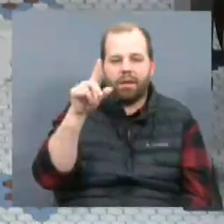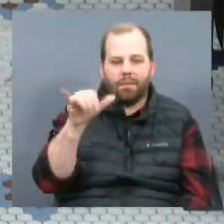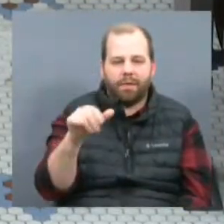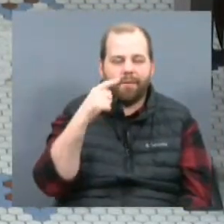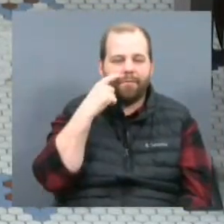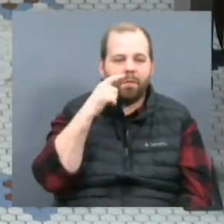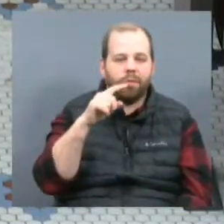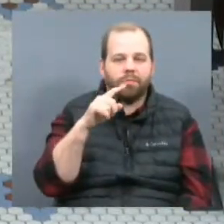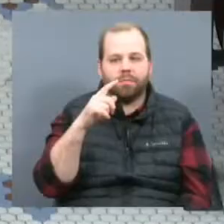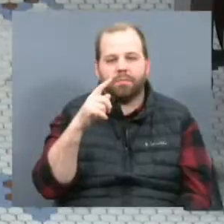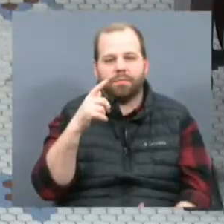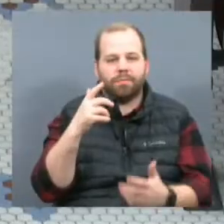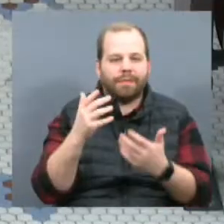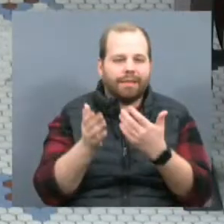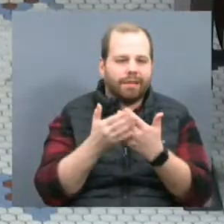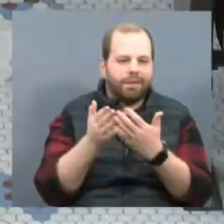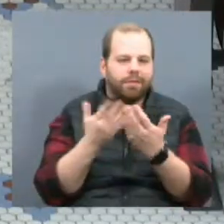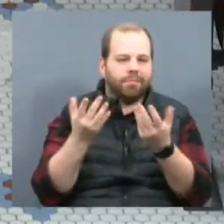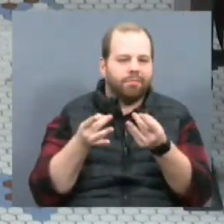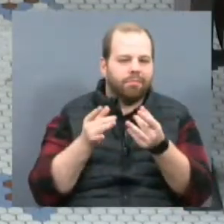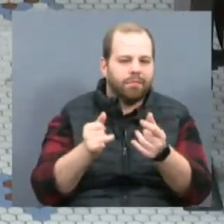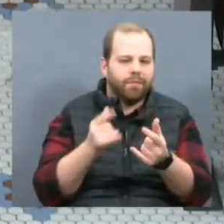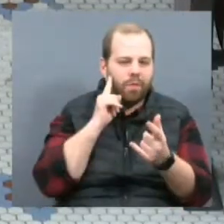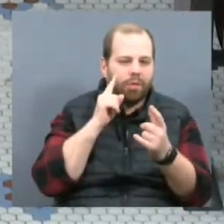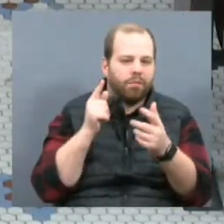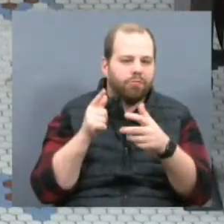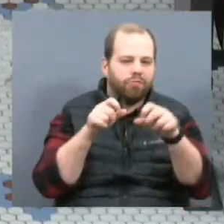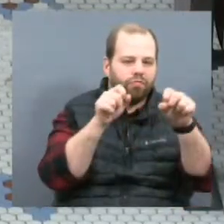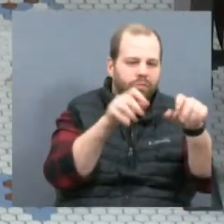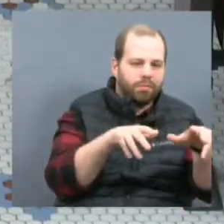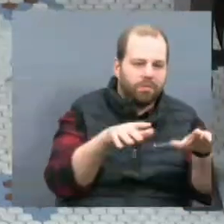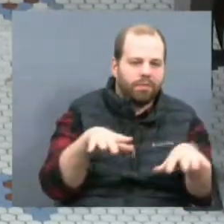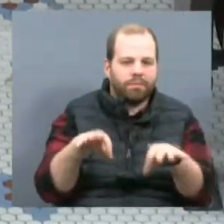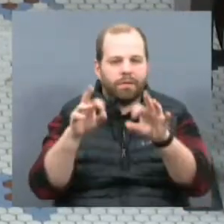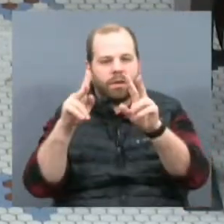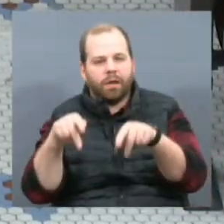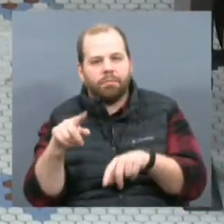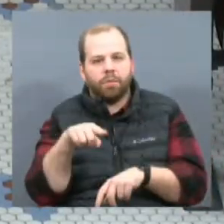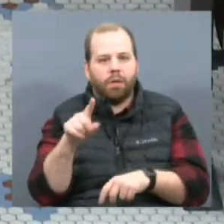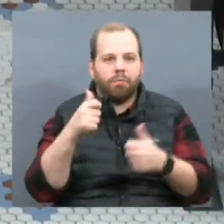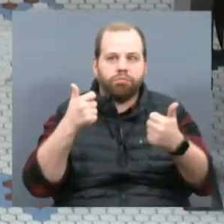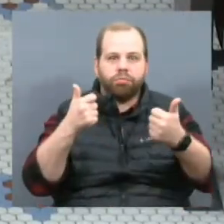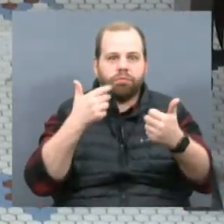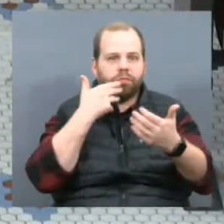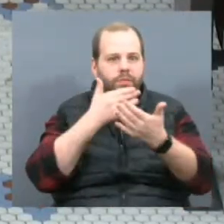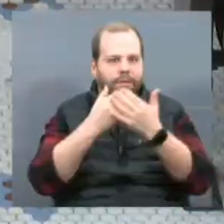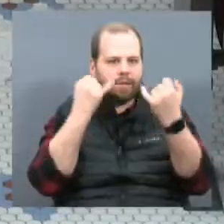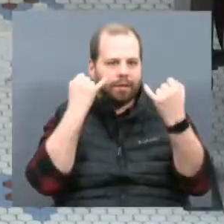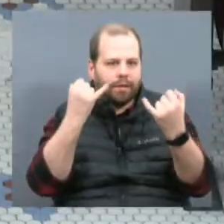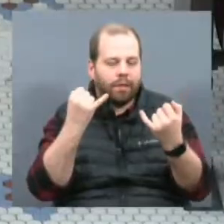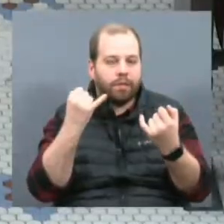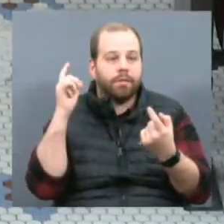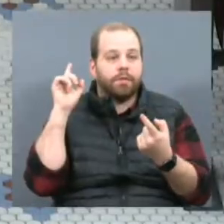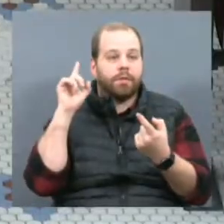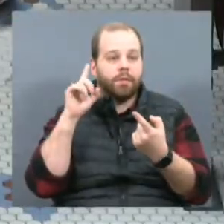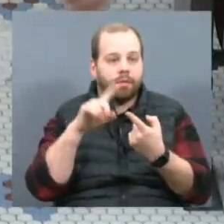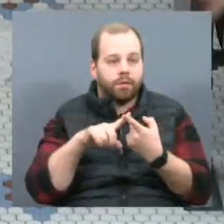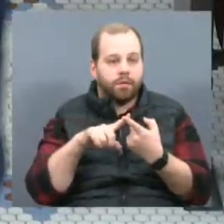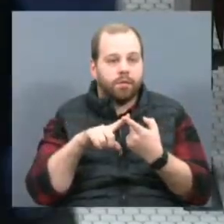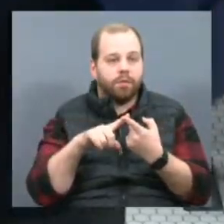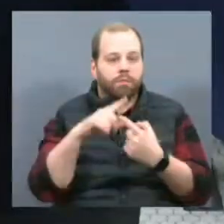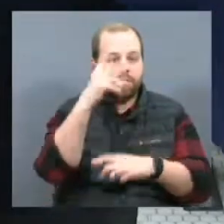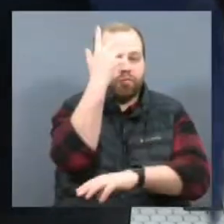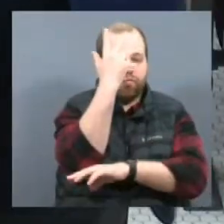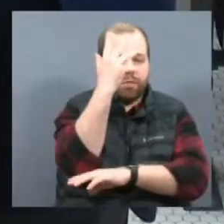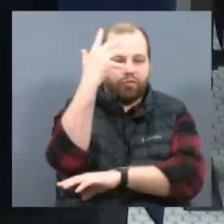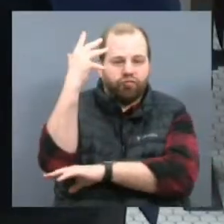and drop off at the school. I was like, oh, great idea. Great idea until those 3 oak